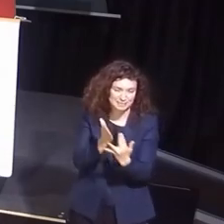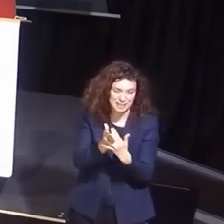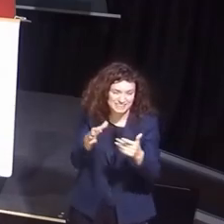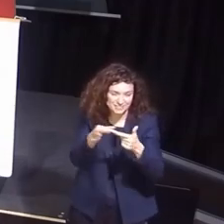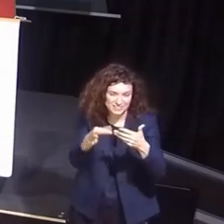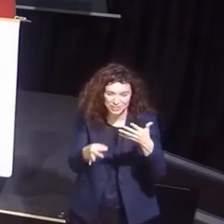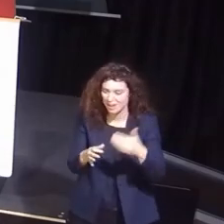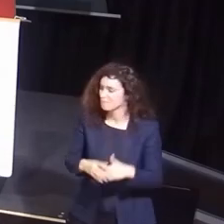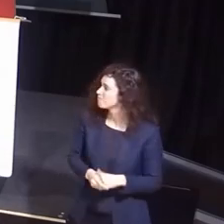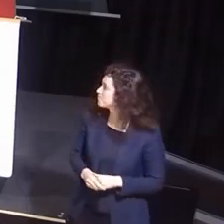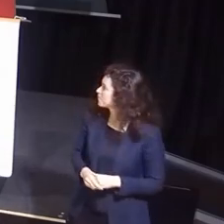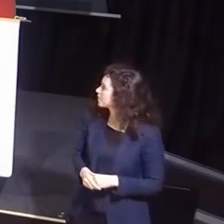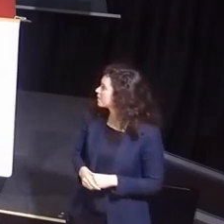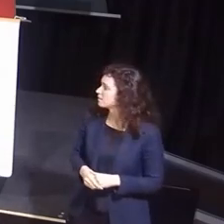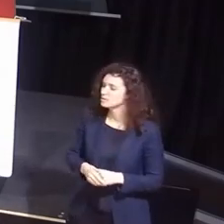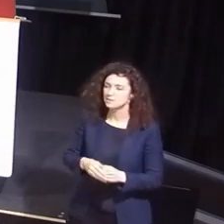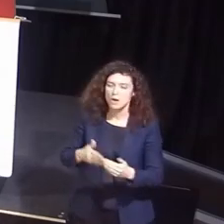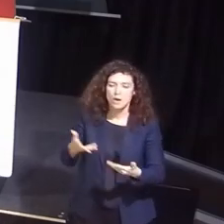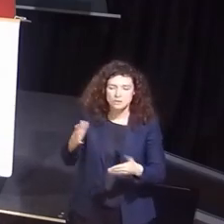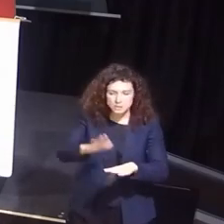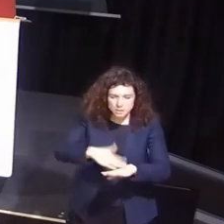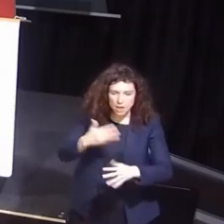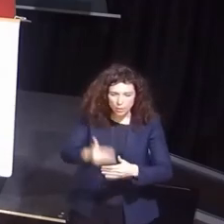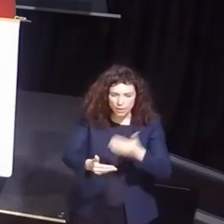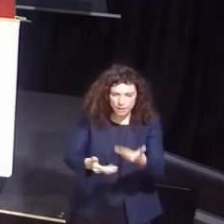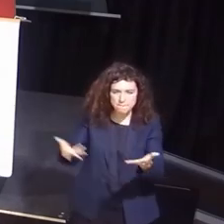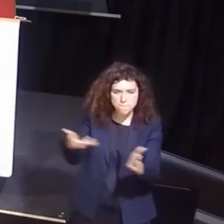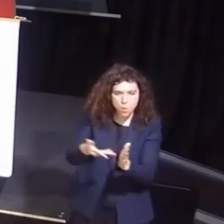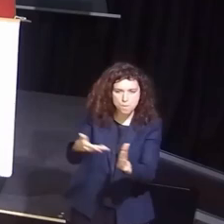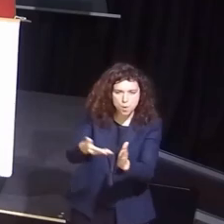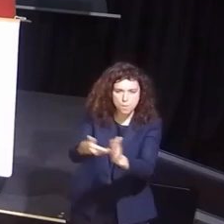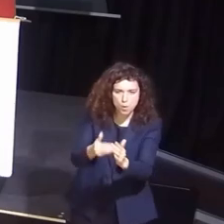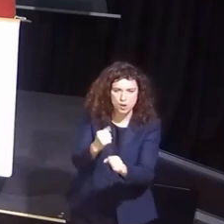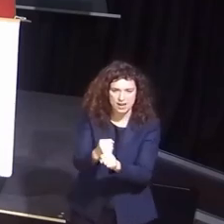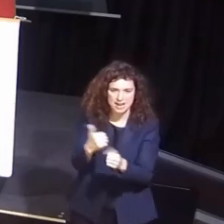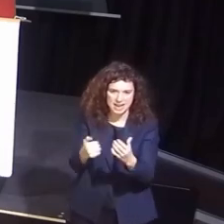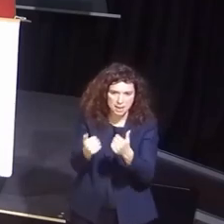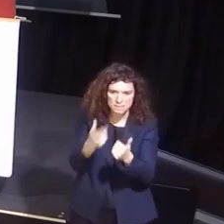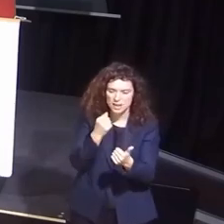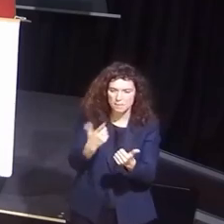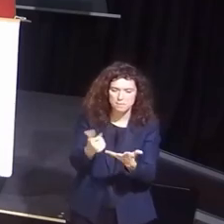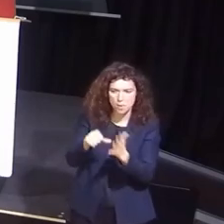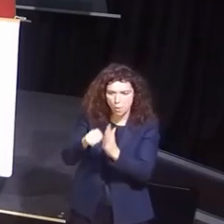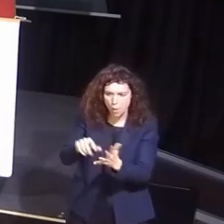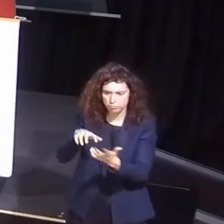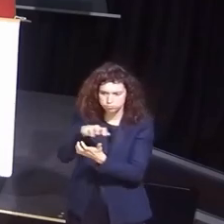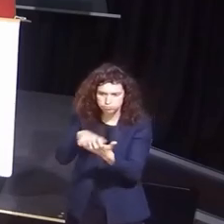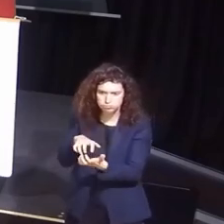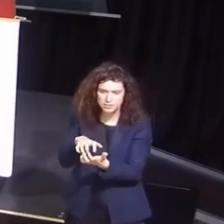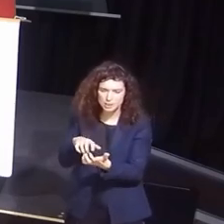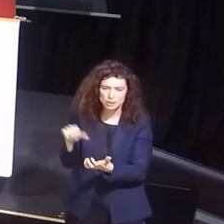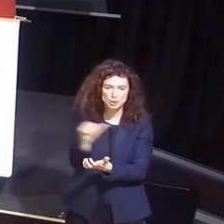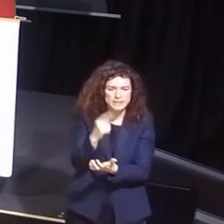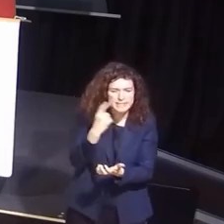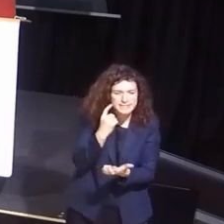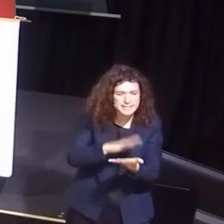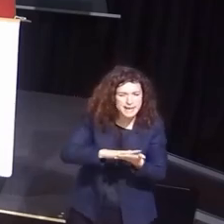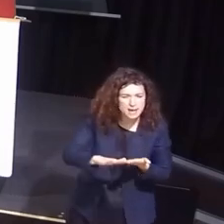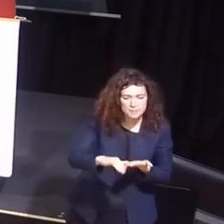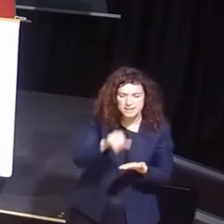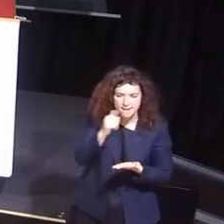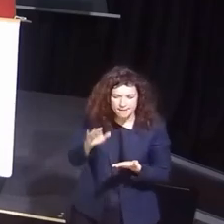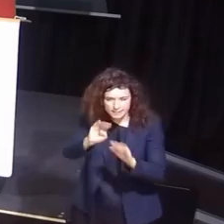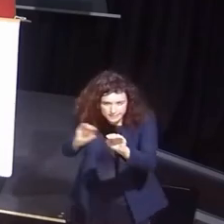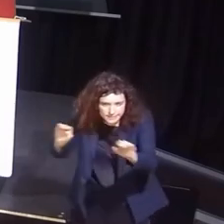definitely. So slowly more and more game genres are getting harder for me rather than easier. So it'd be nice if game developers started